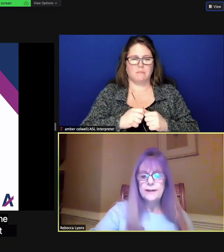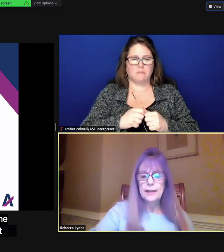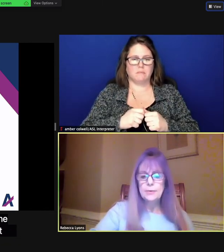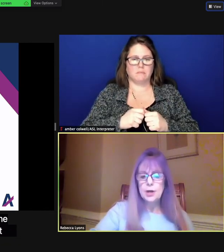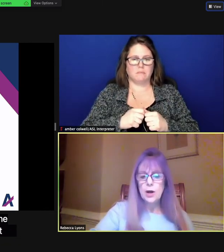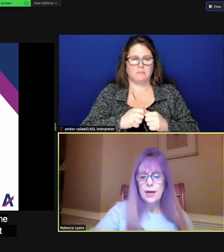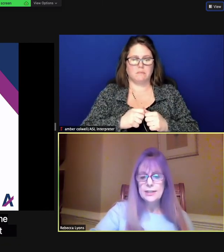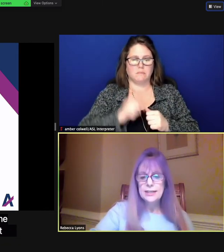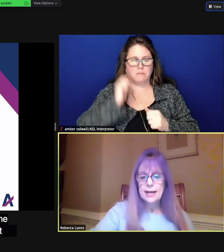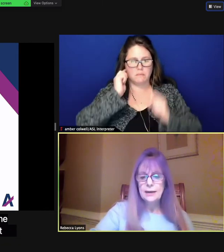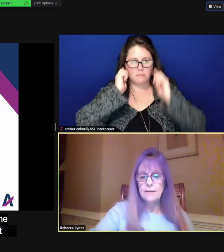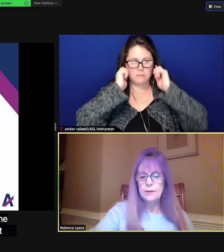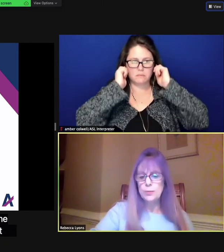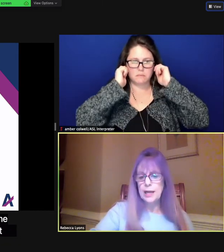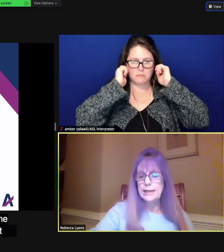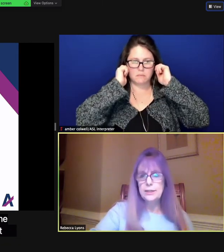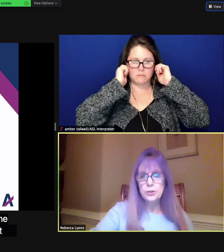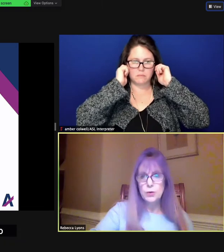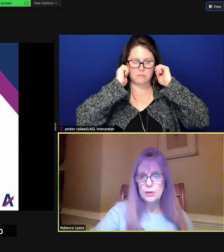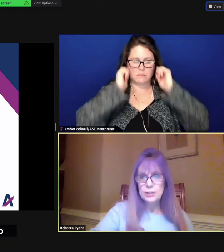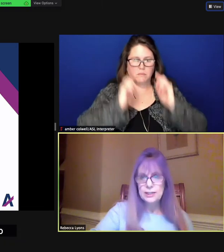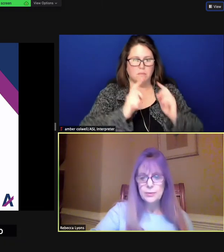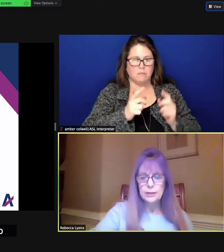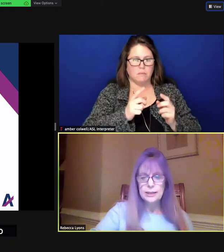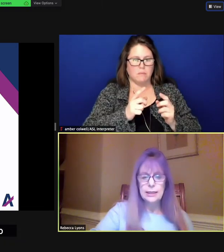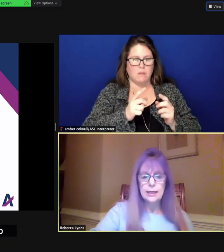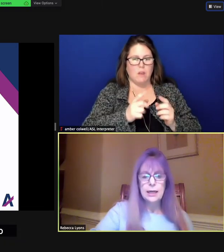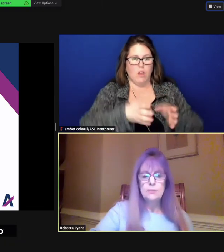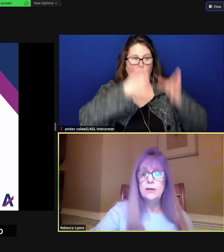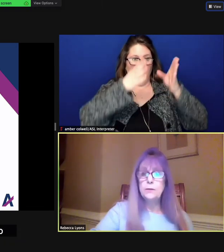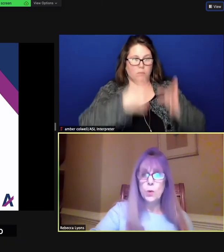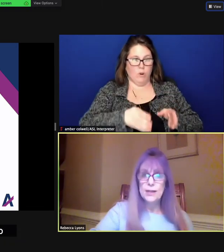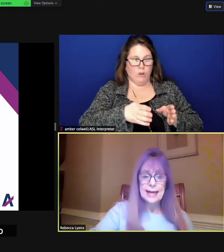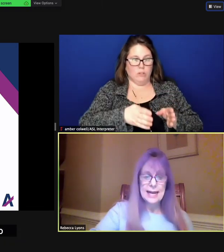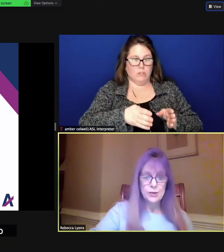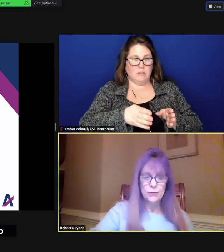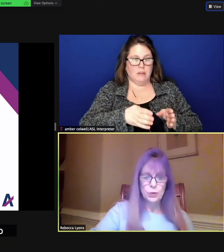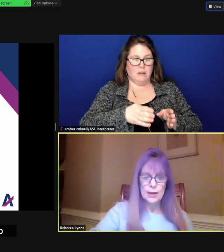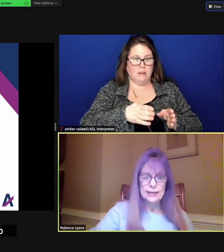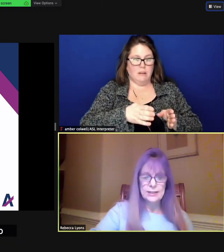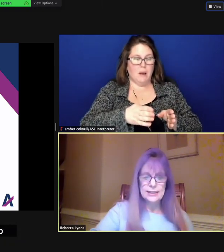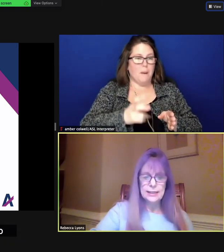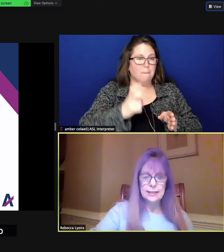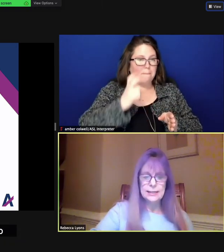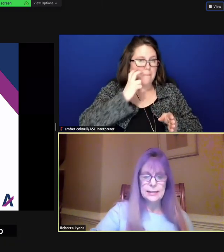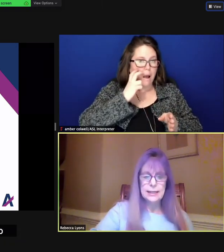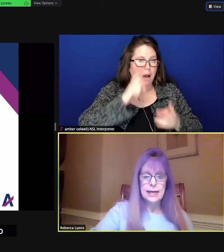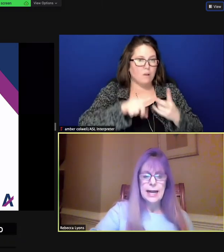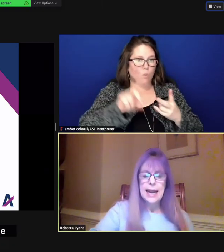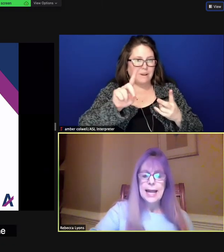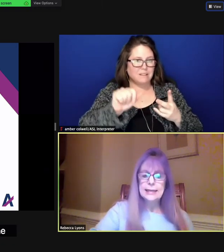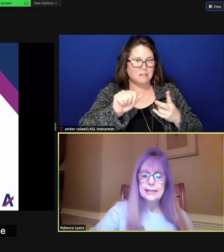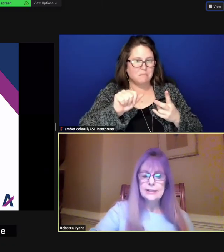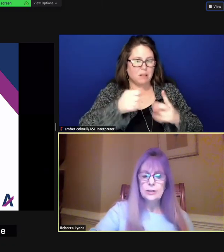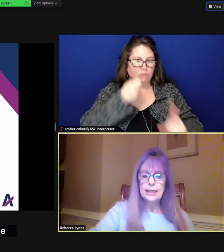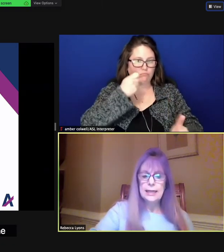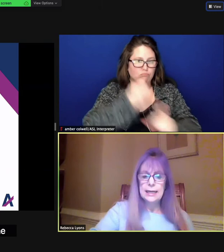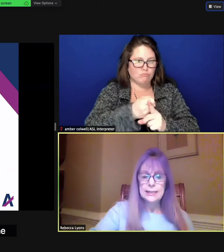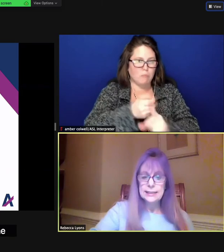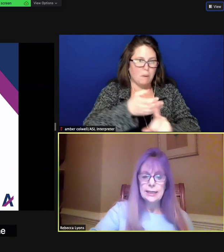who developed the onset of their blindness or their disability before the age of 26 and